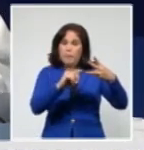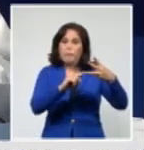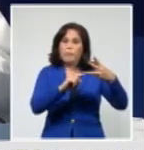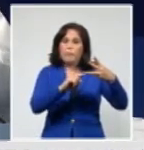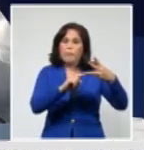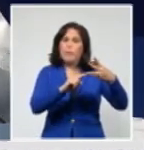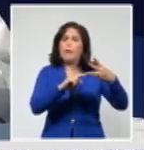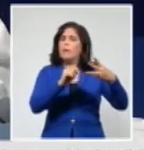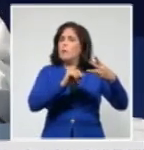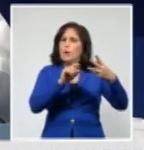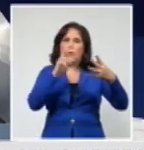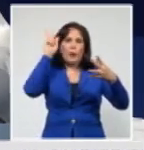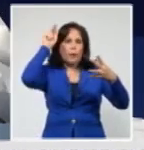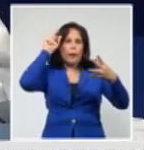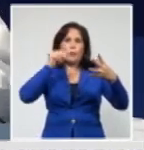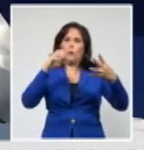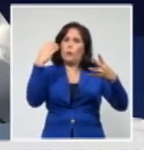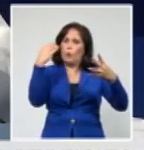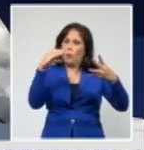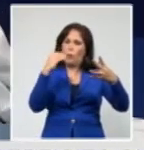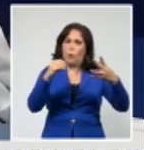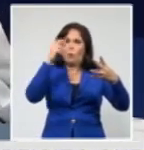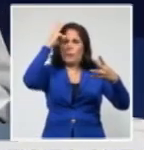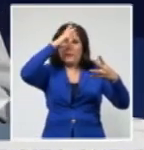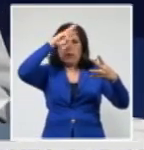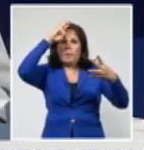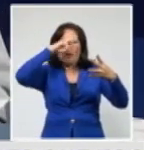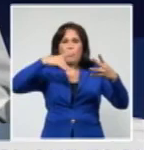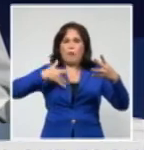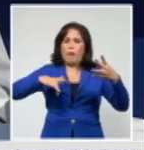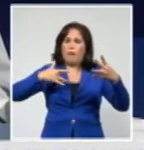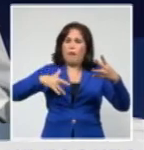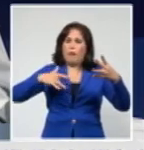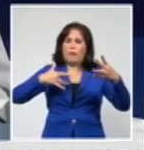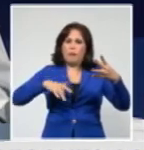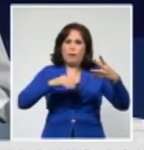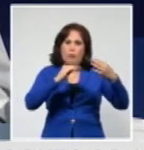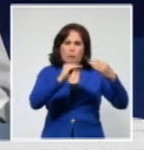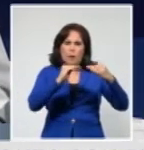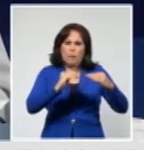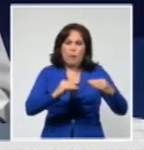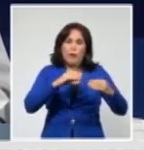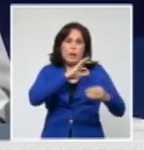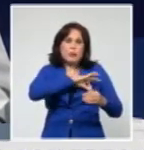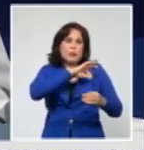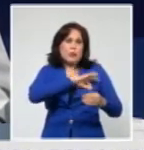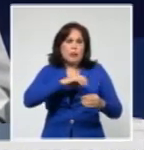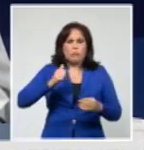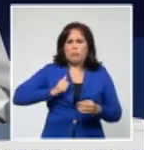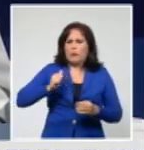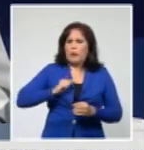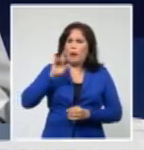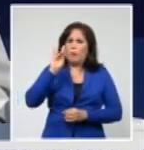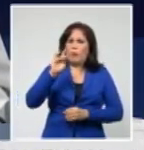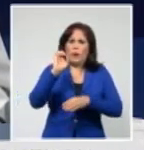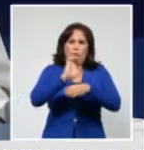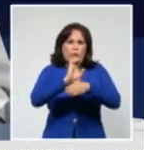20th place in the region with a mortality rate of 2.24%. This is